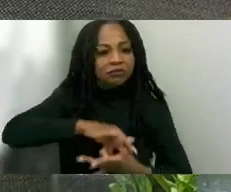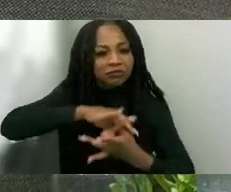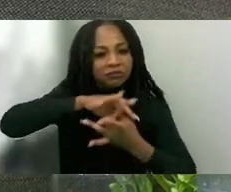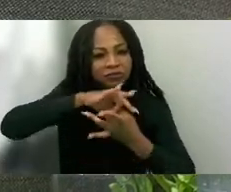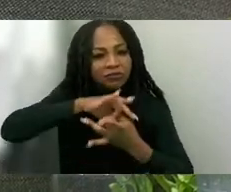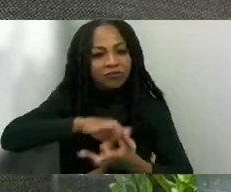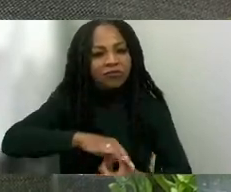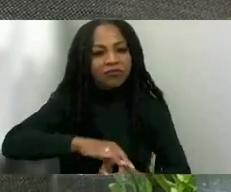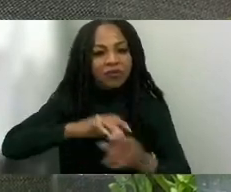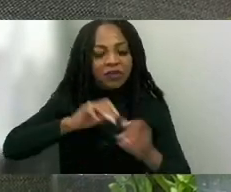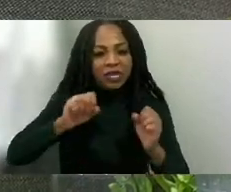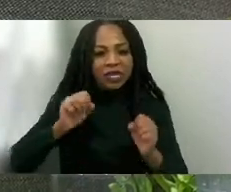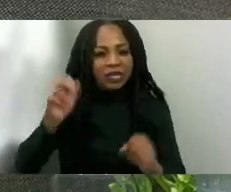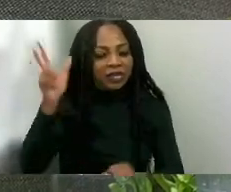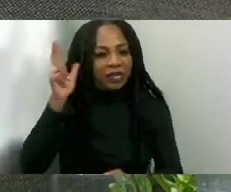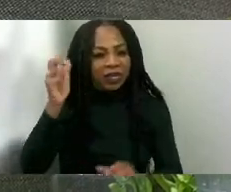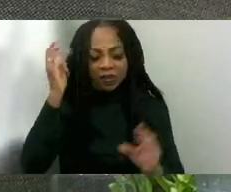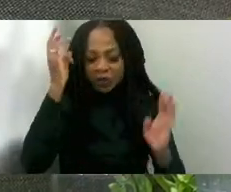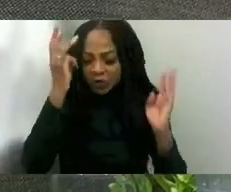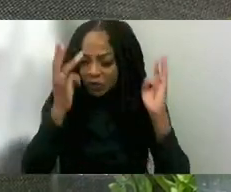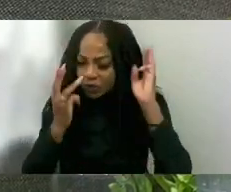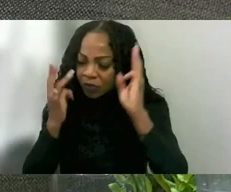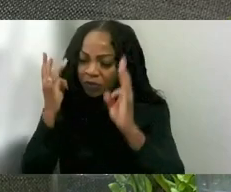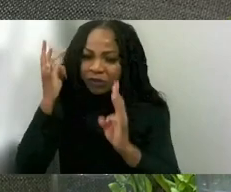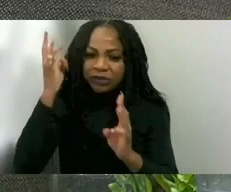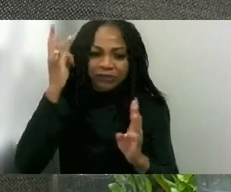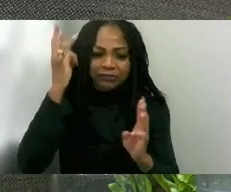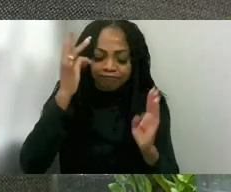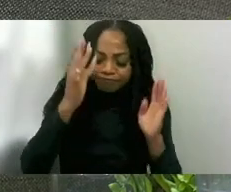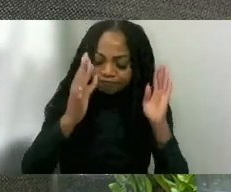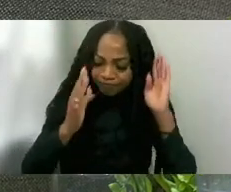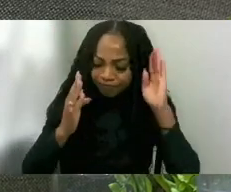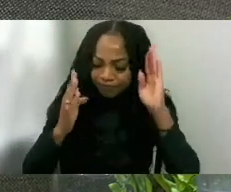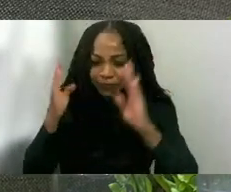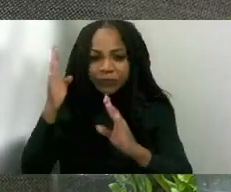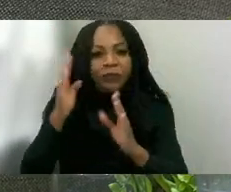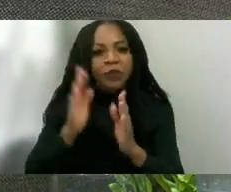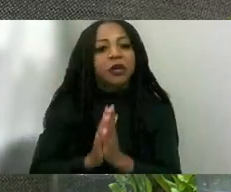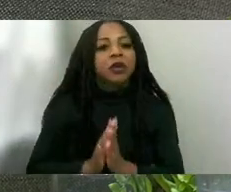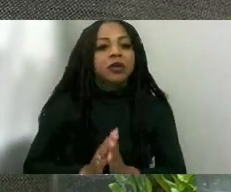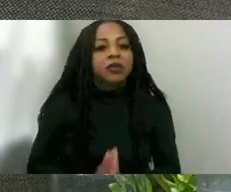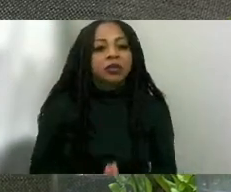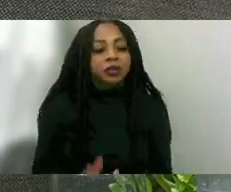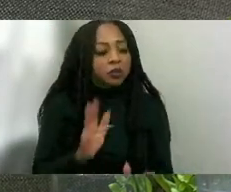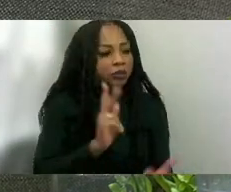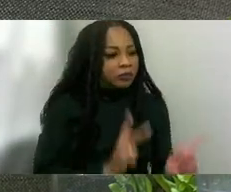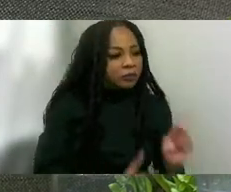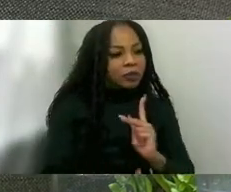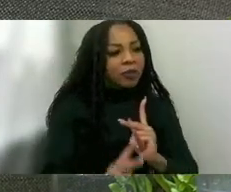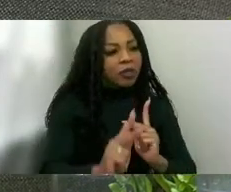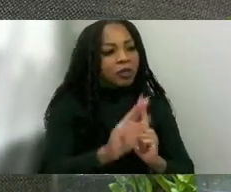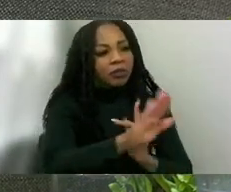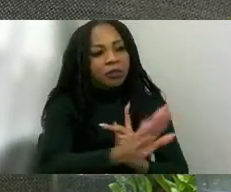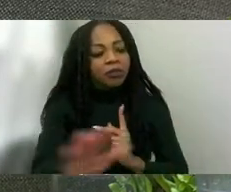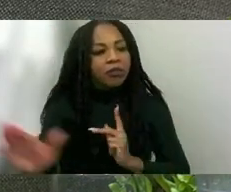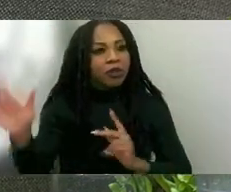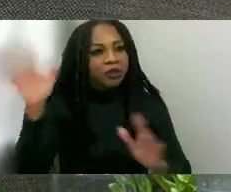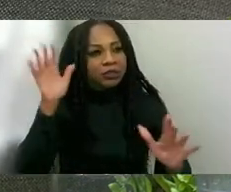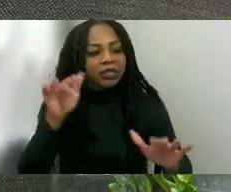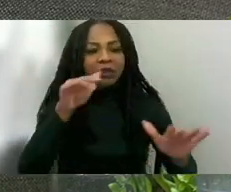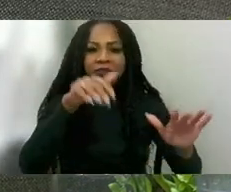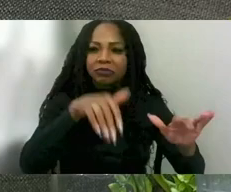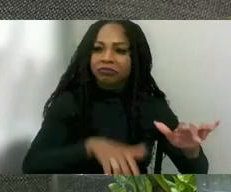worried, and so that the sound of the people is different, although they're repeating the